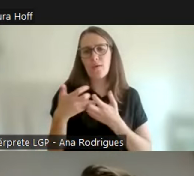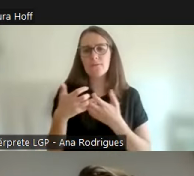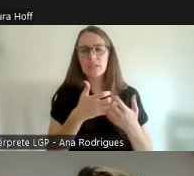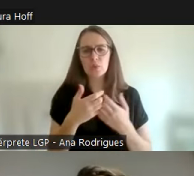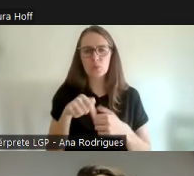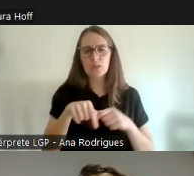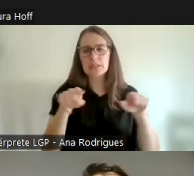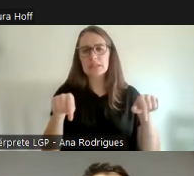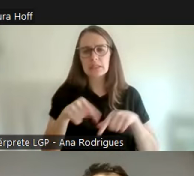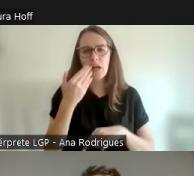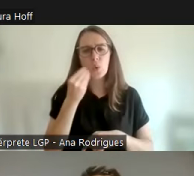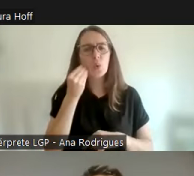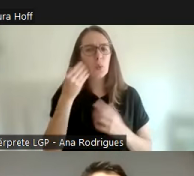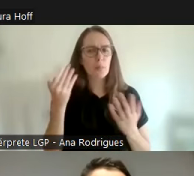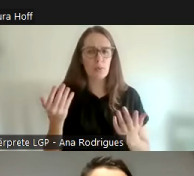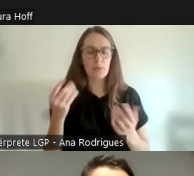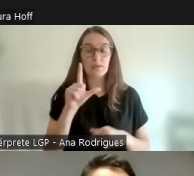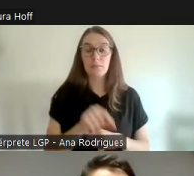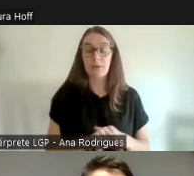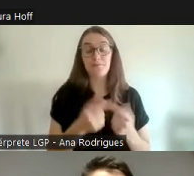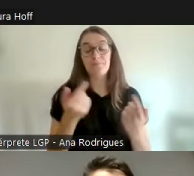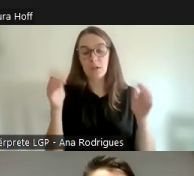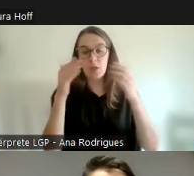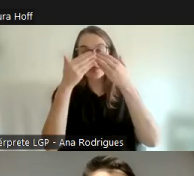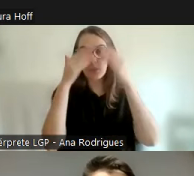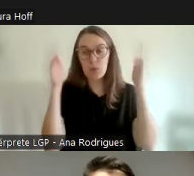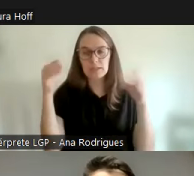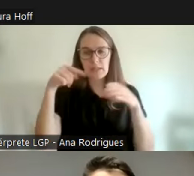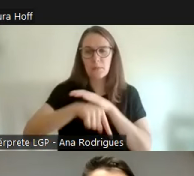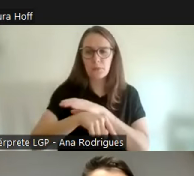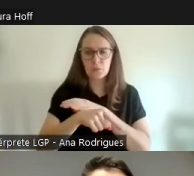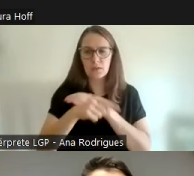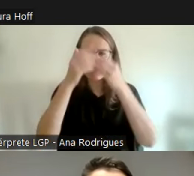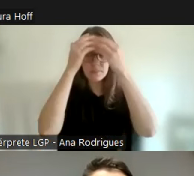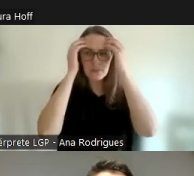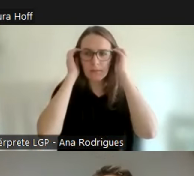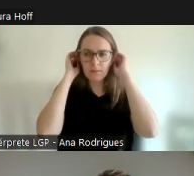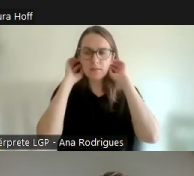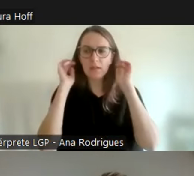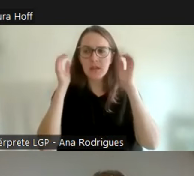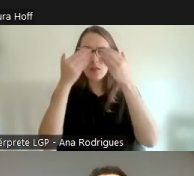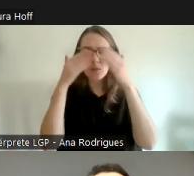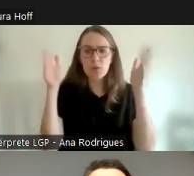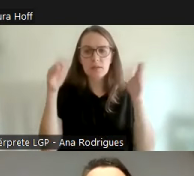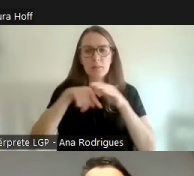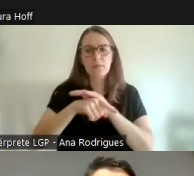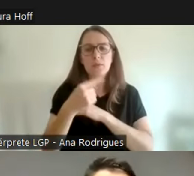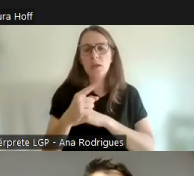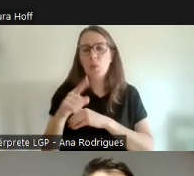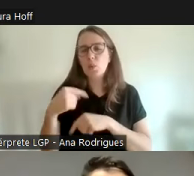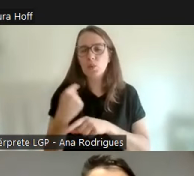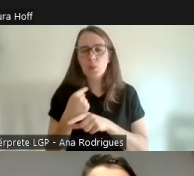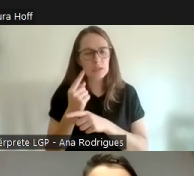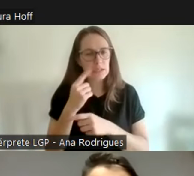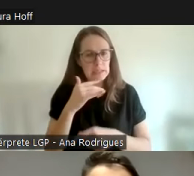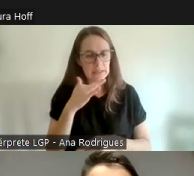classroom. And deep democracy has also a very interesting thought, which says there are